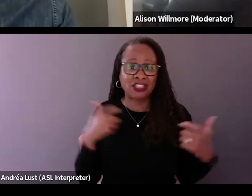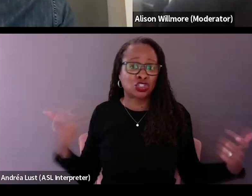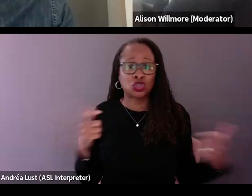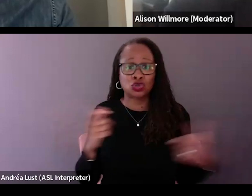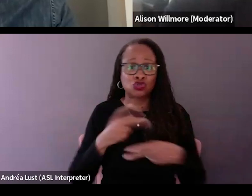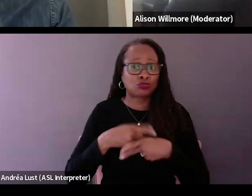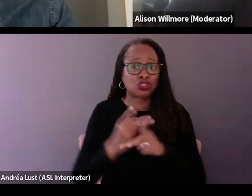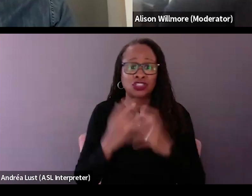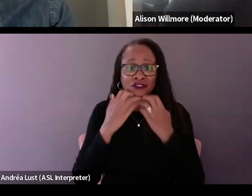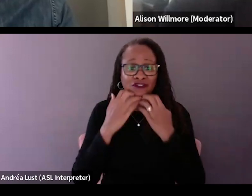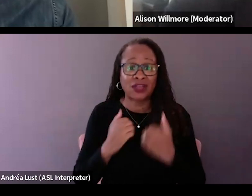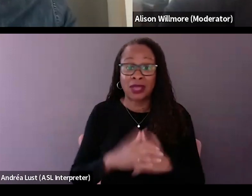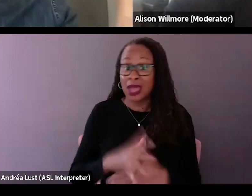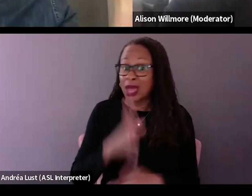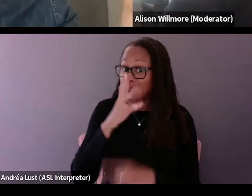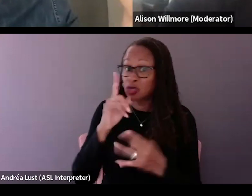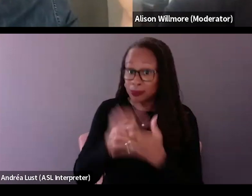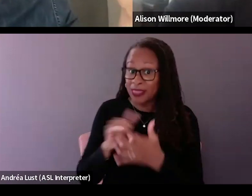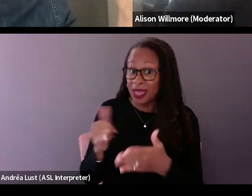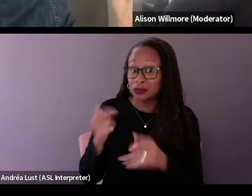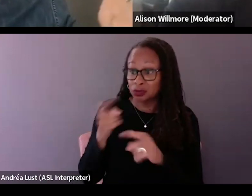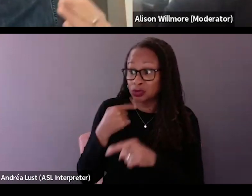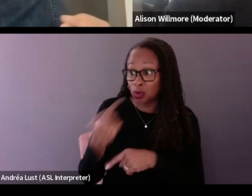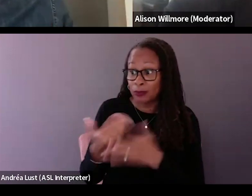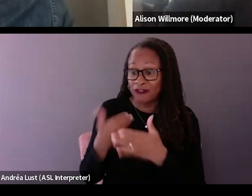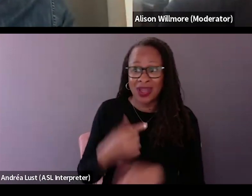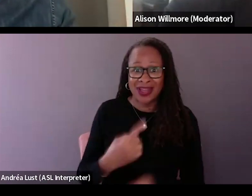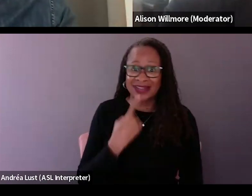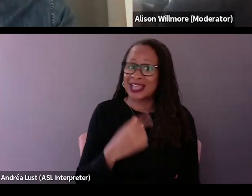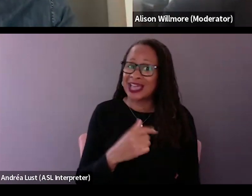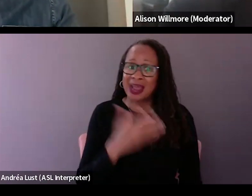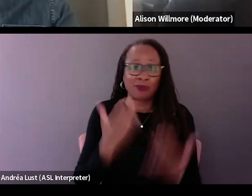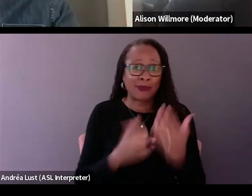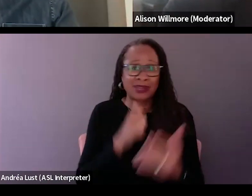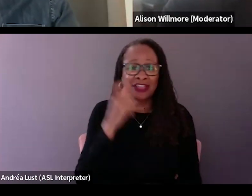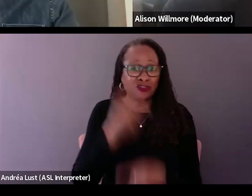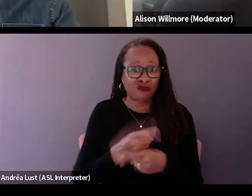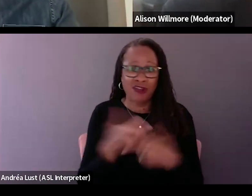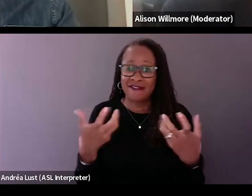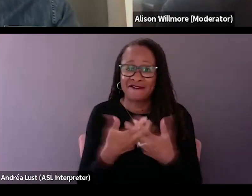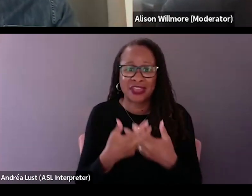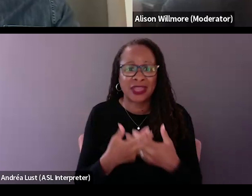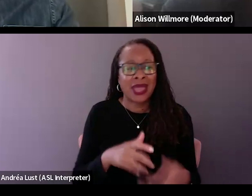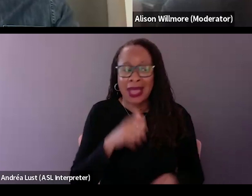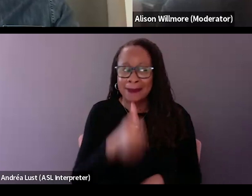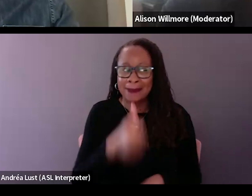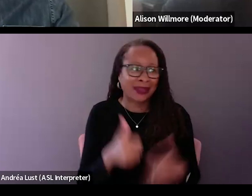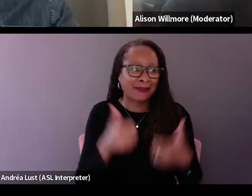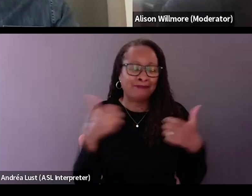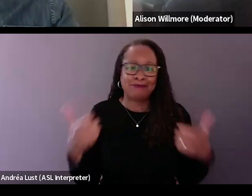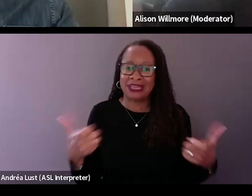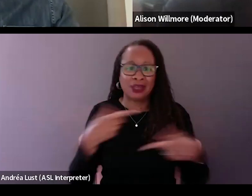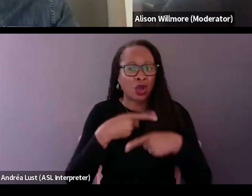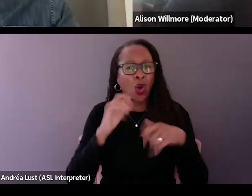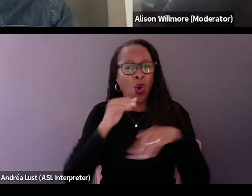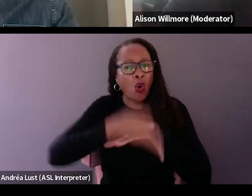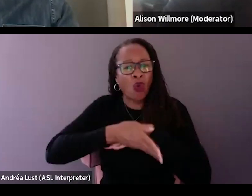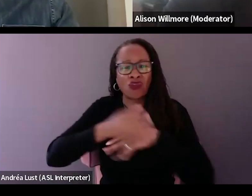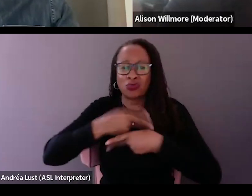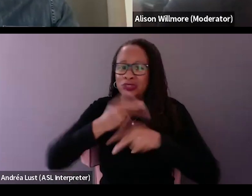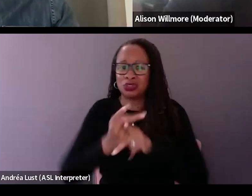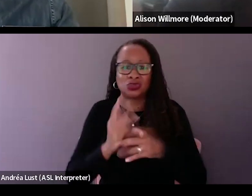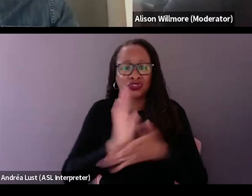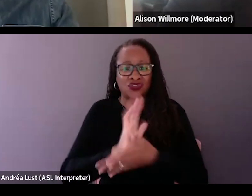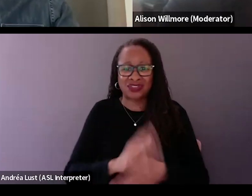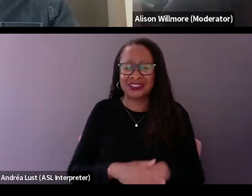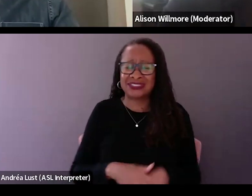like, I'm probably not the right fit if you want a big, overly produced film. And she said, like, oh, I hate watching stuff like that. Like, do